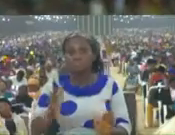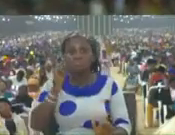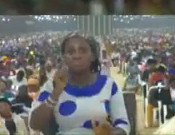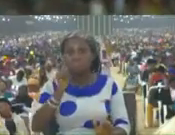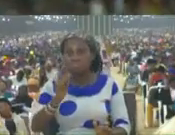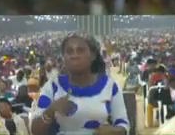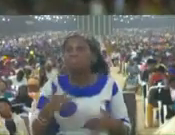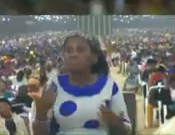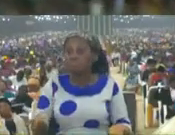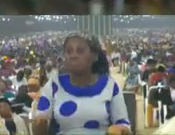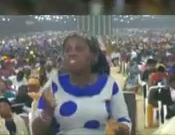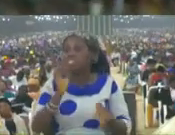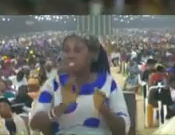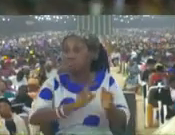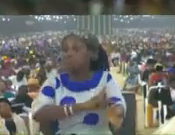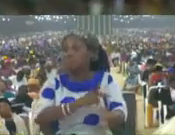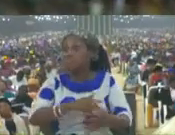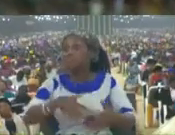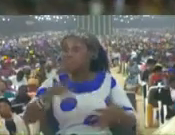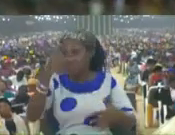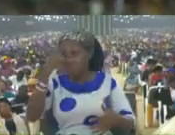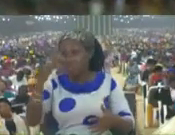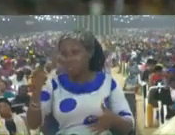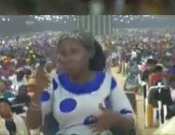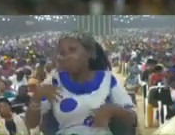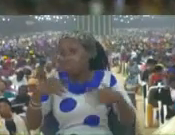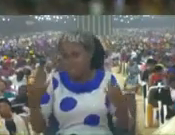she produced is mine.